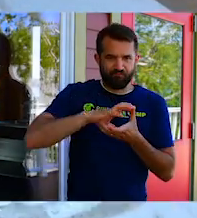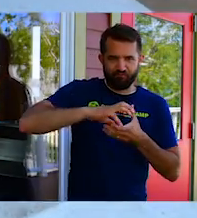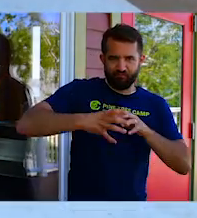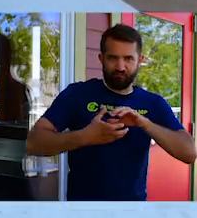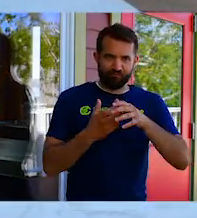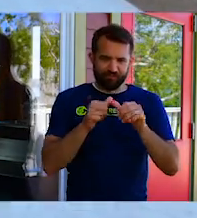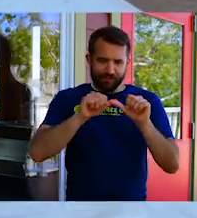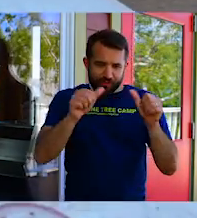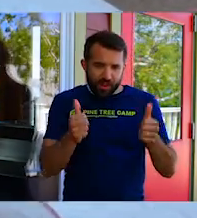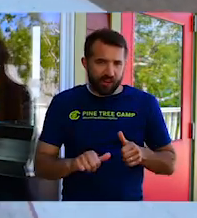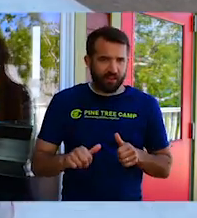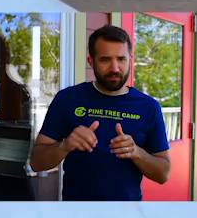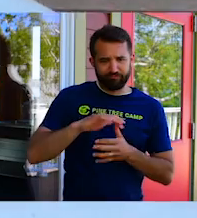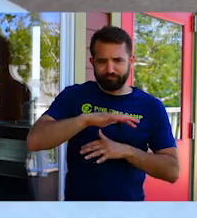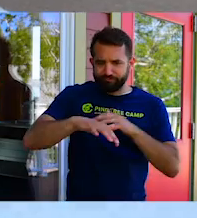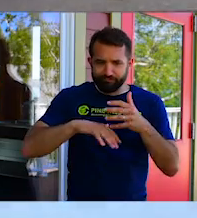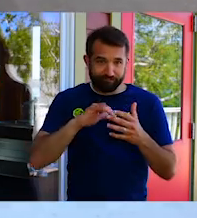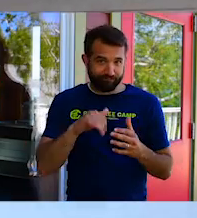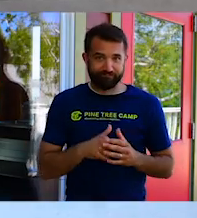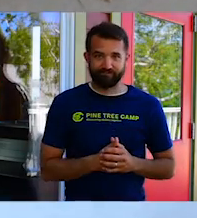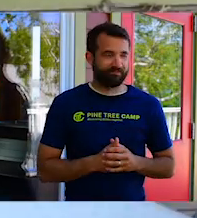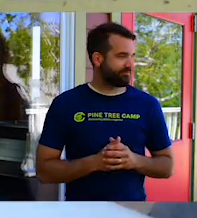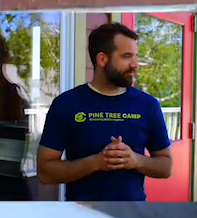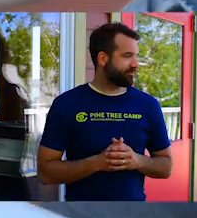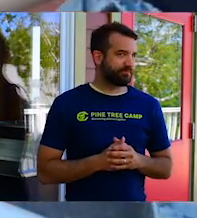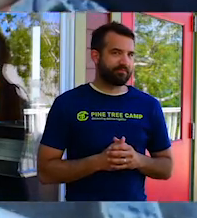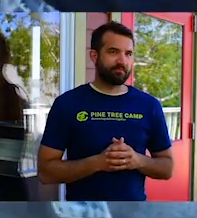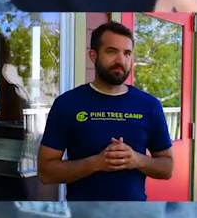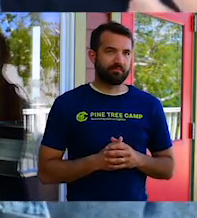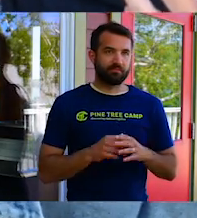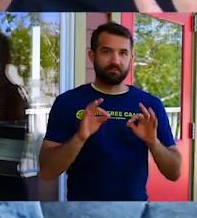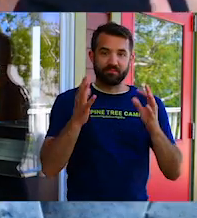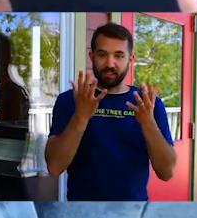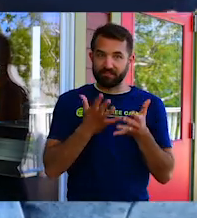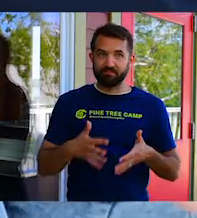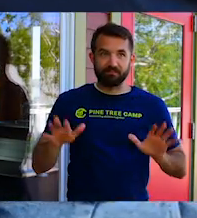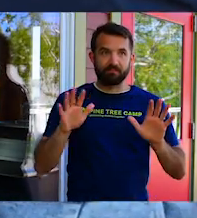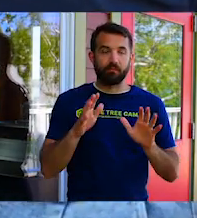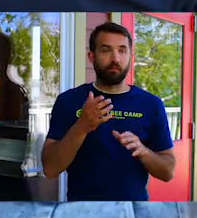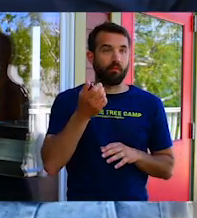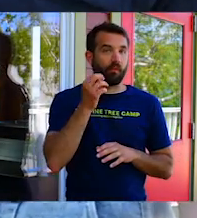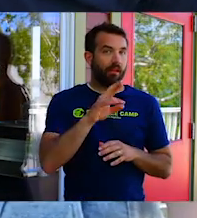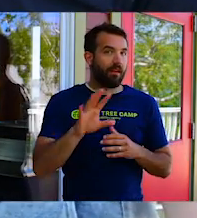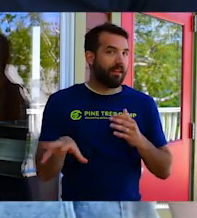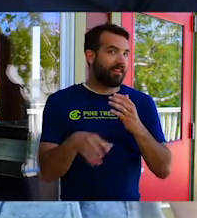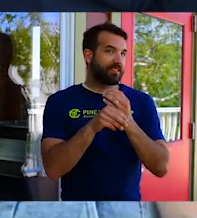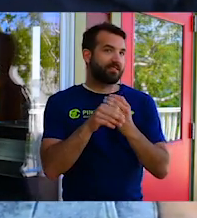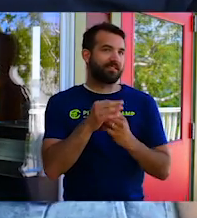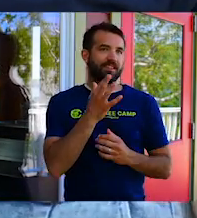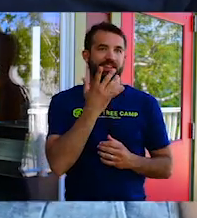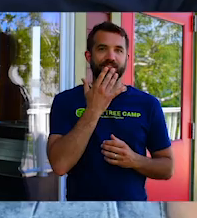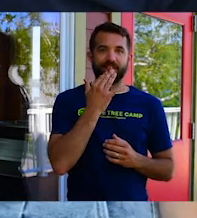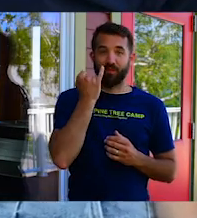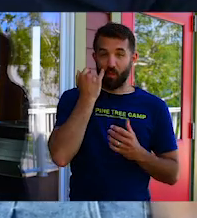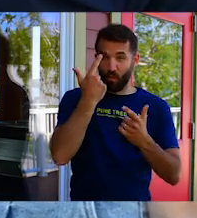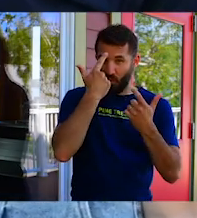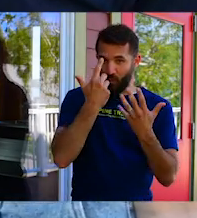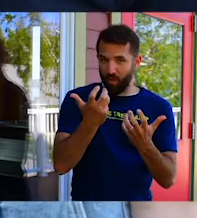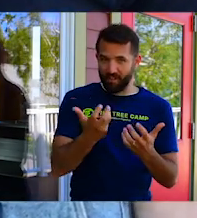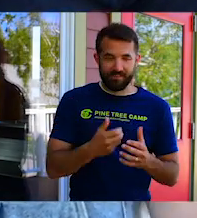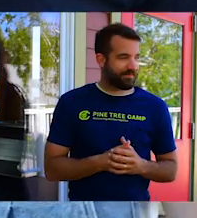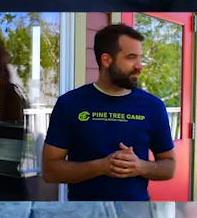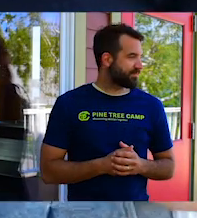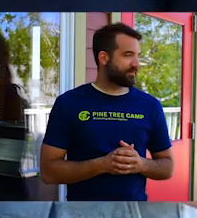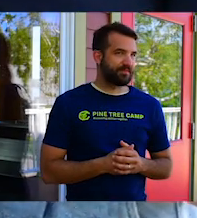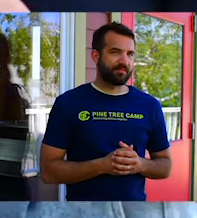an optional step is that you can use the food coloring and the pipette in your science box to add some color to it. So Fern's going to make it